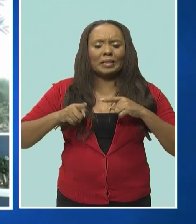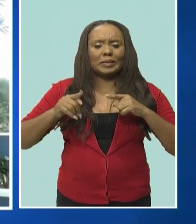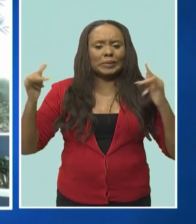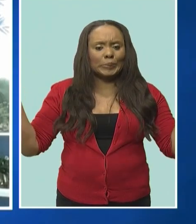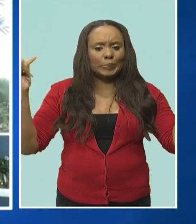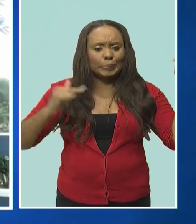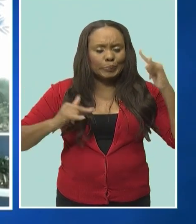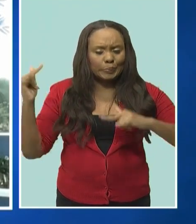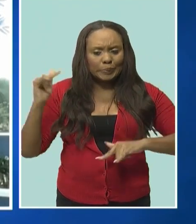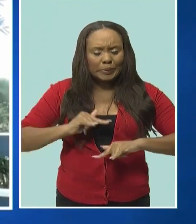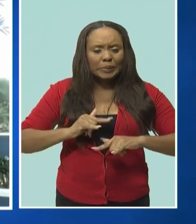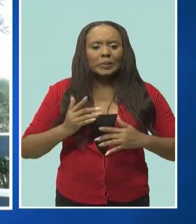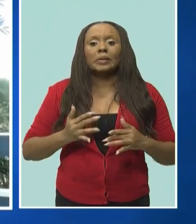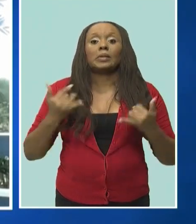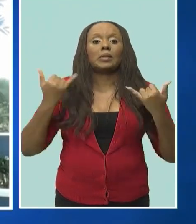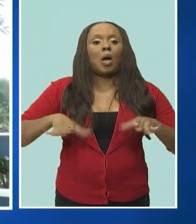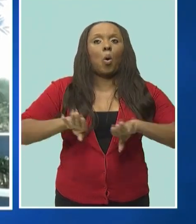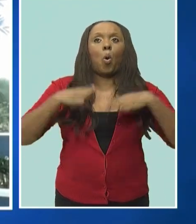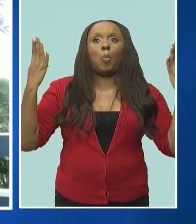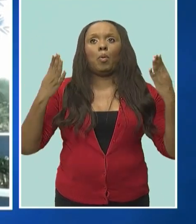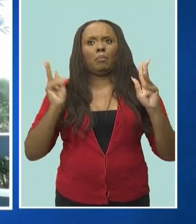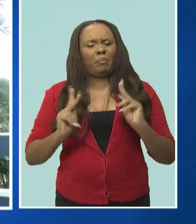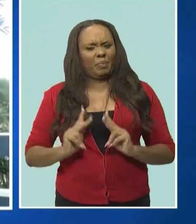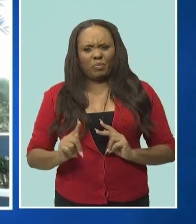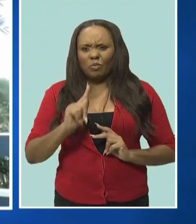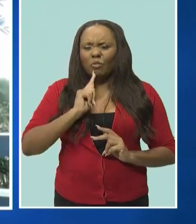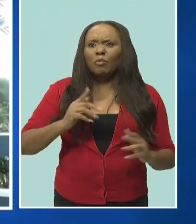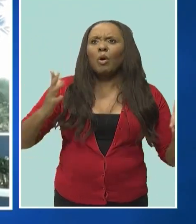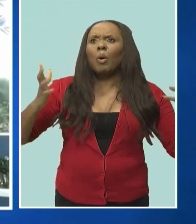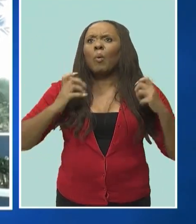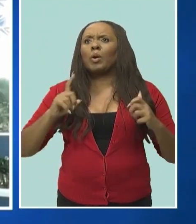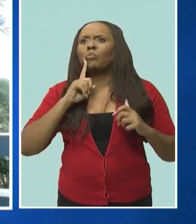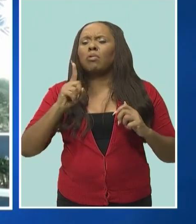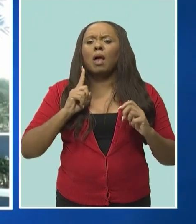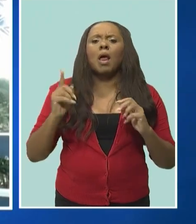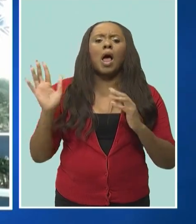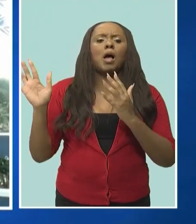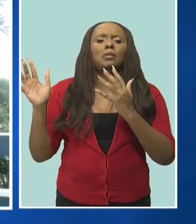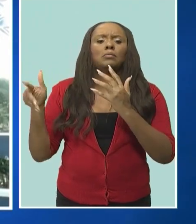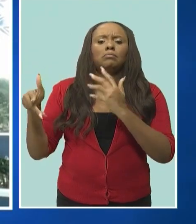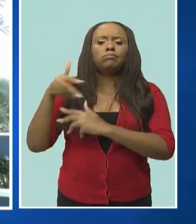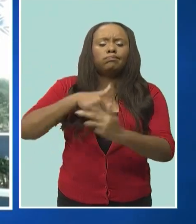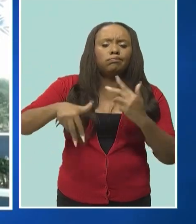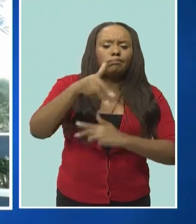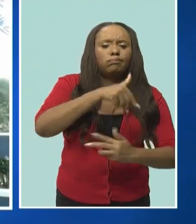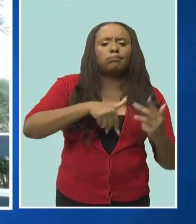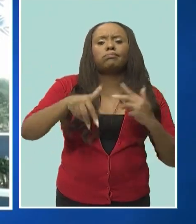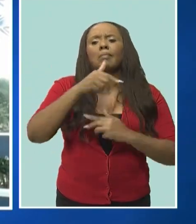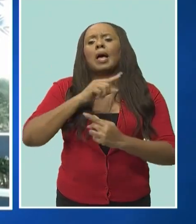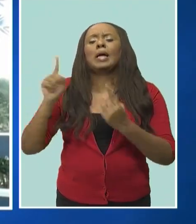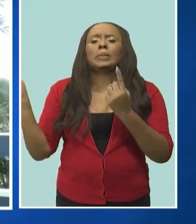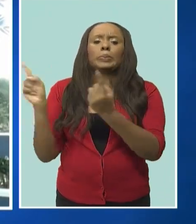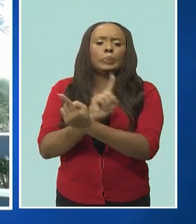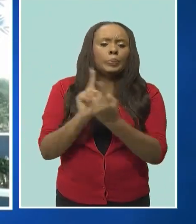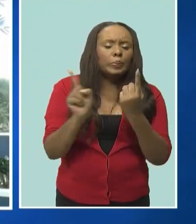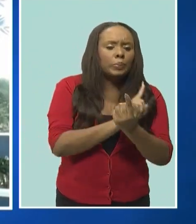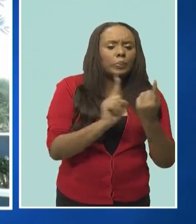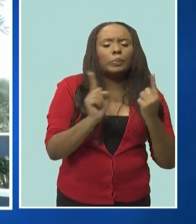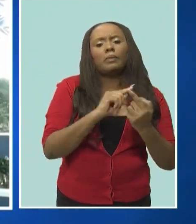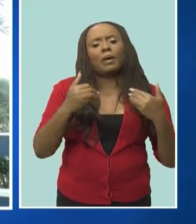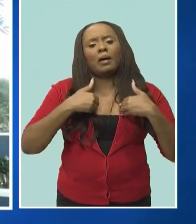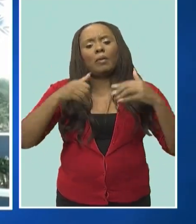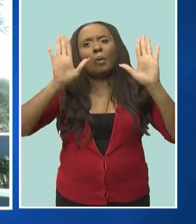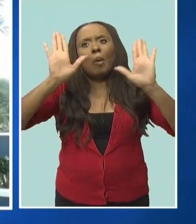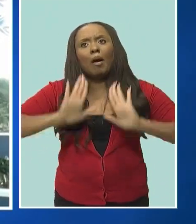travel opens up, people are looking for that purpose. They want to look and connect to local communities and have these experiences. And